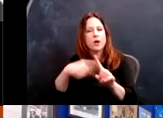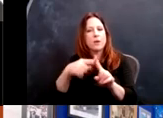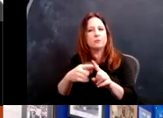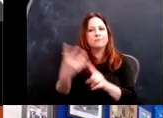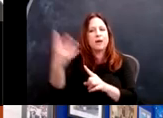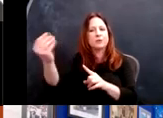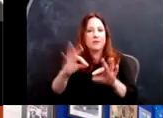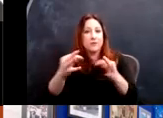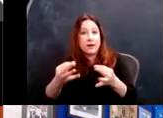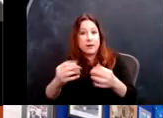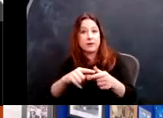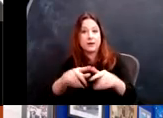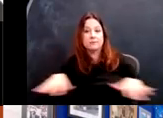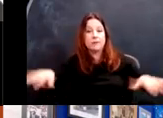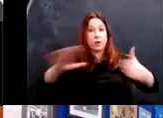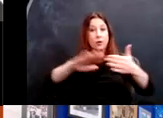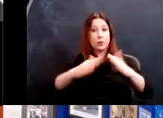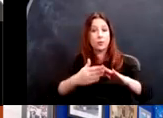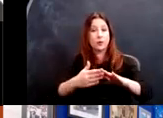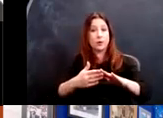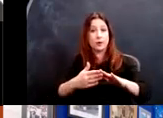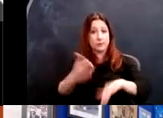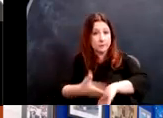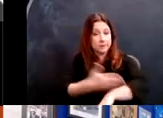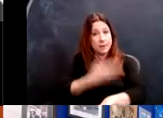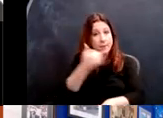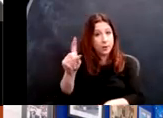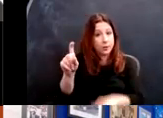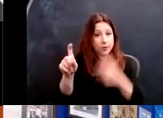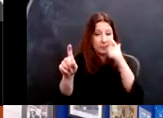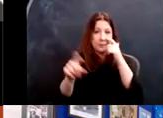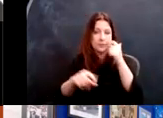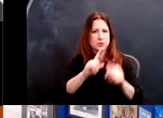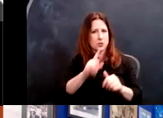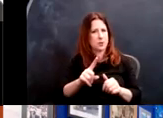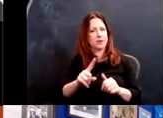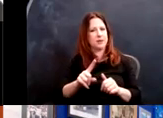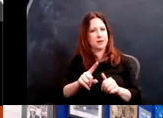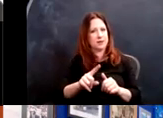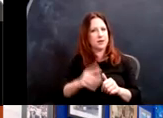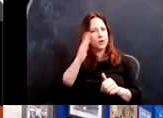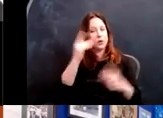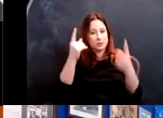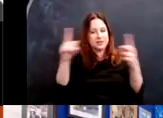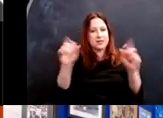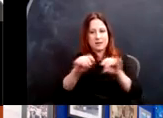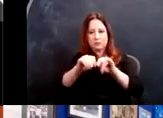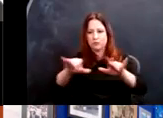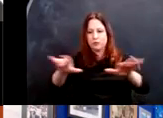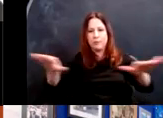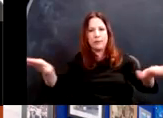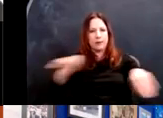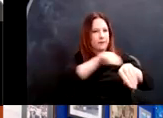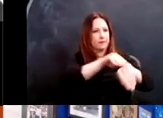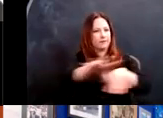family, and what about the community? So it really does have that rippling success, you know, that